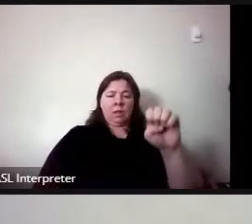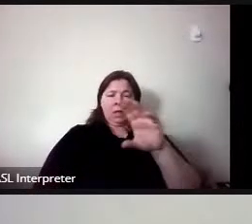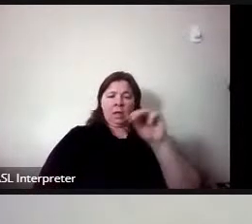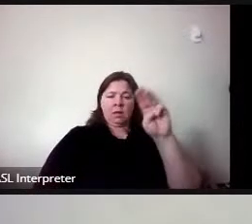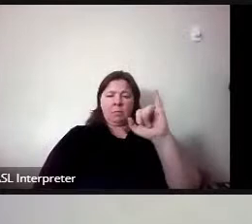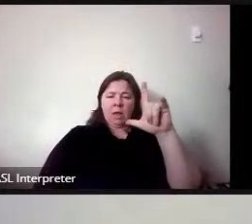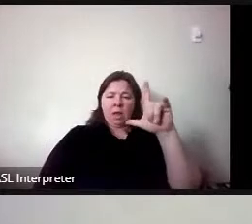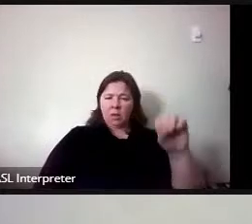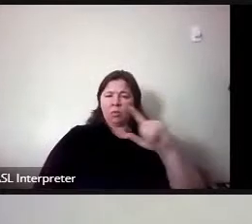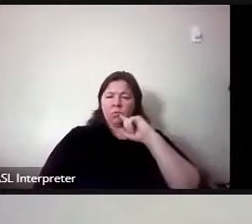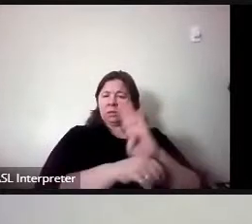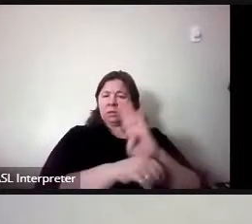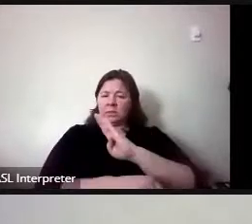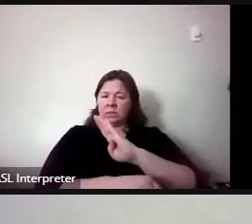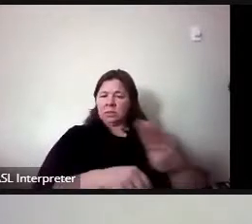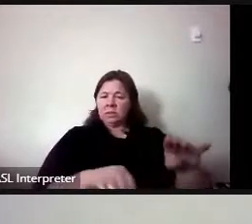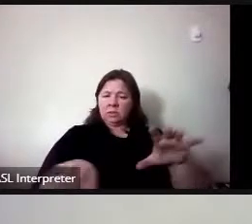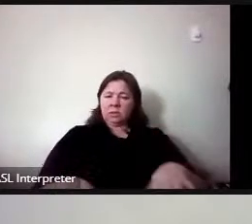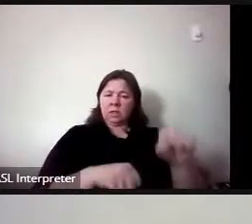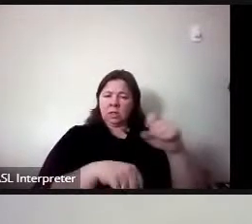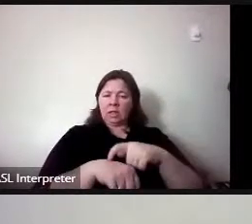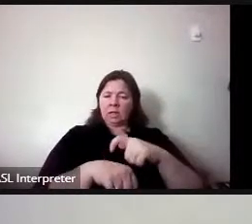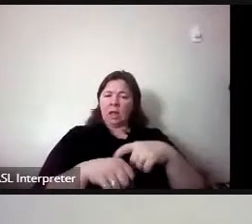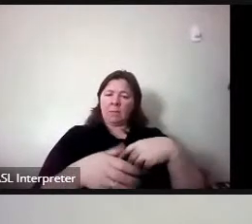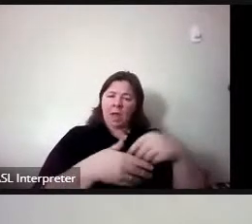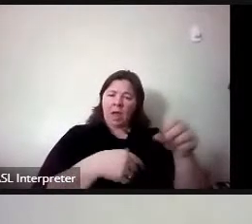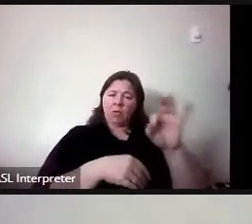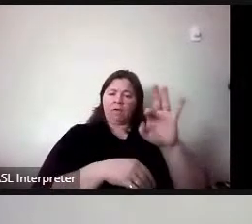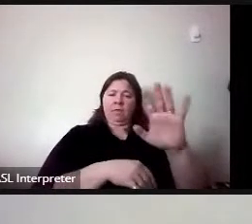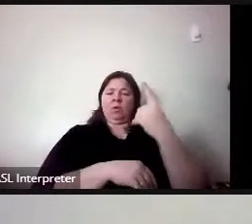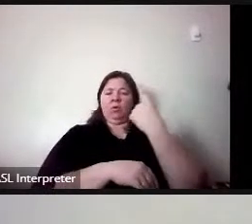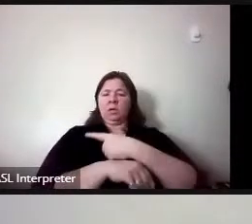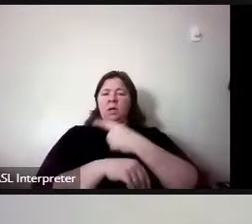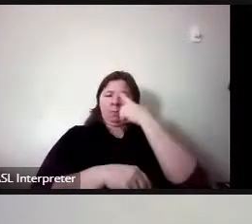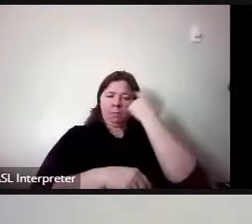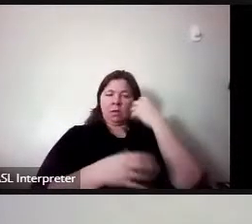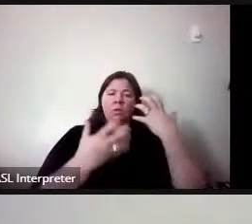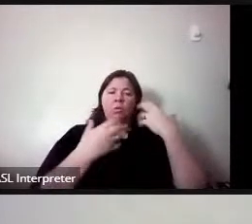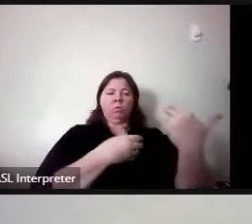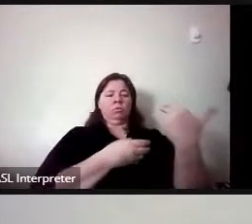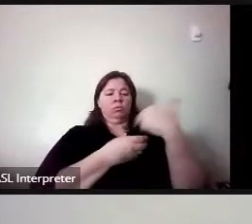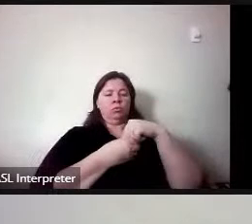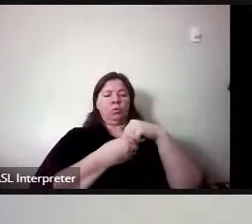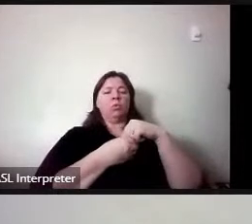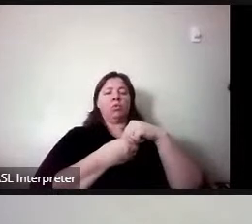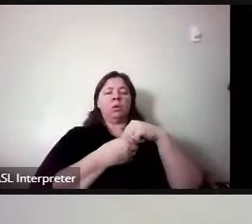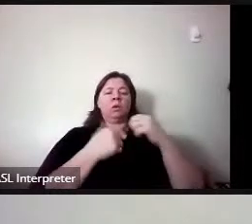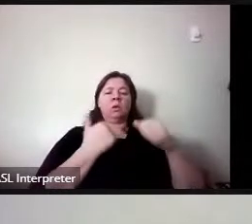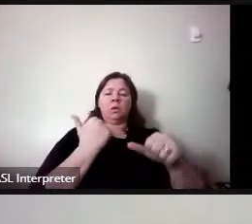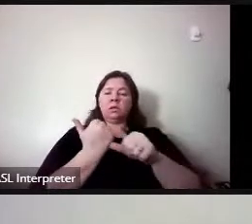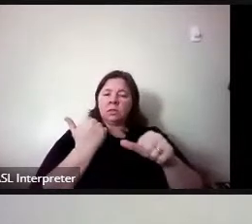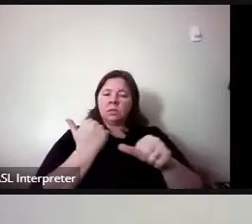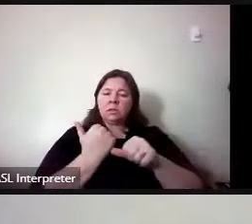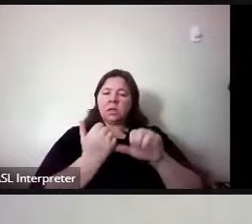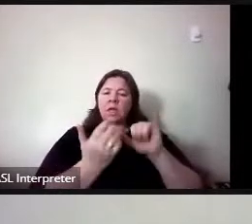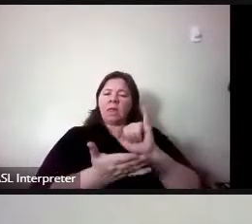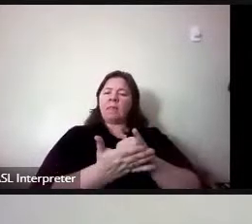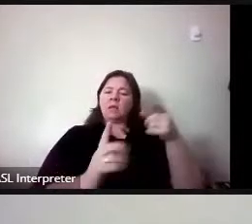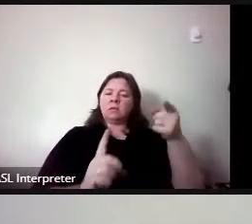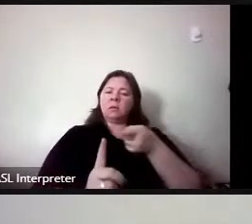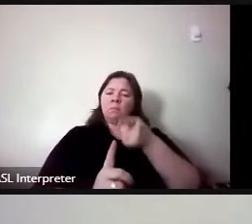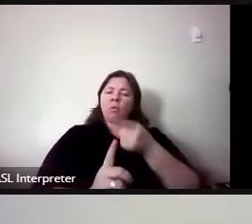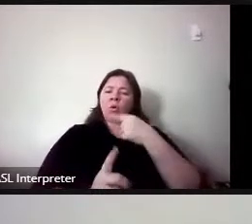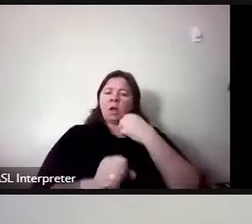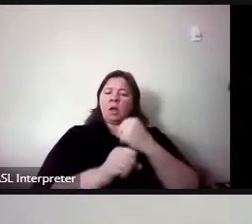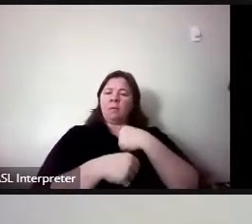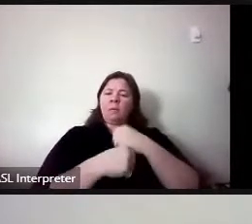people who are busy, but they take time out of their day because they want to come and assist. And so that is the point I was making earlier